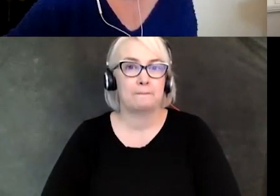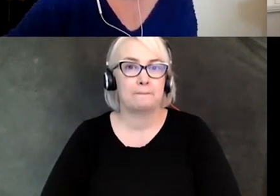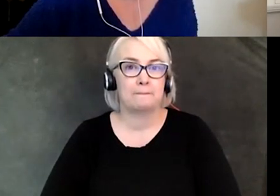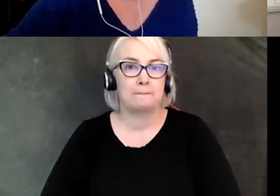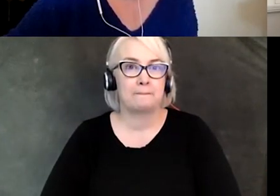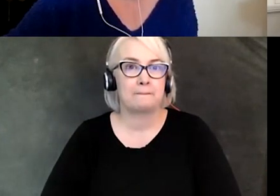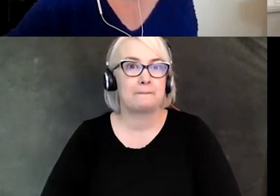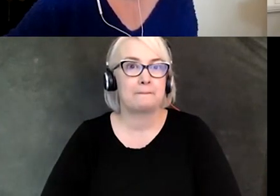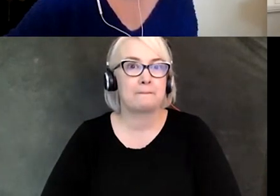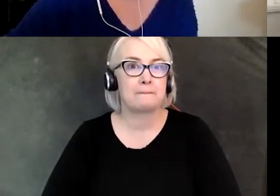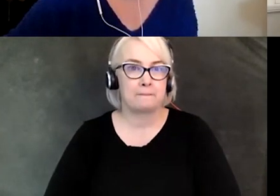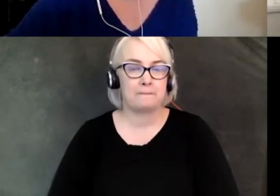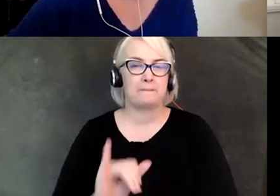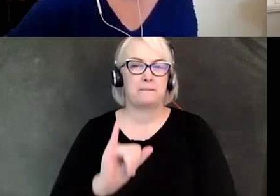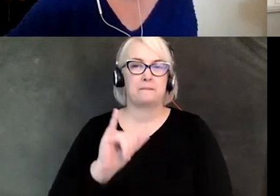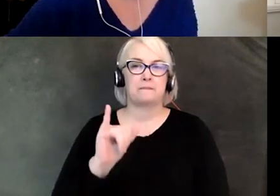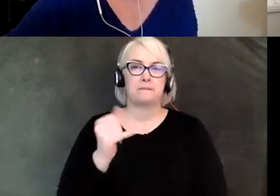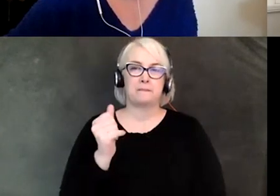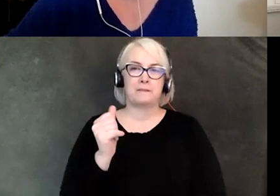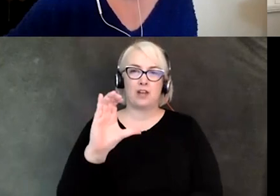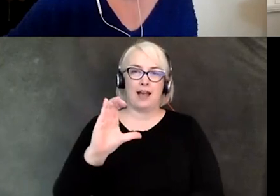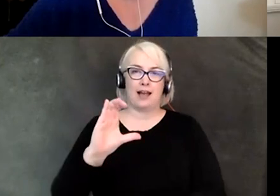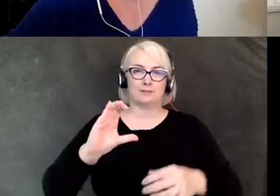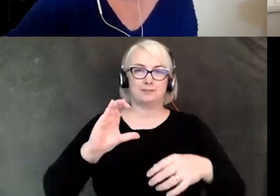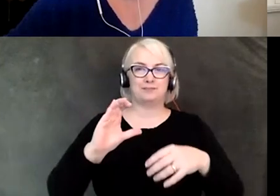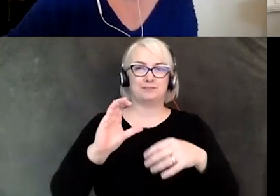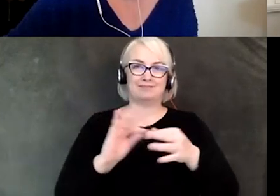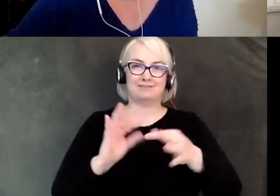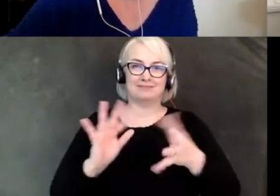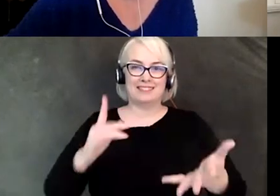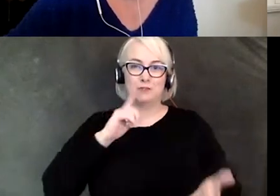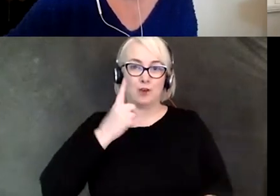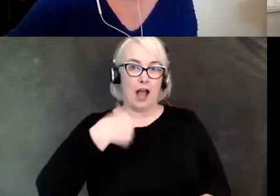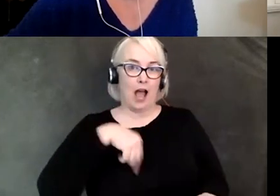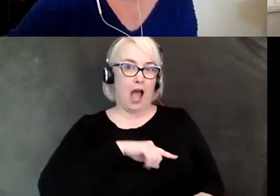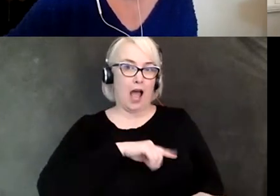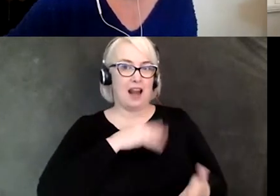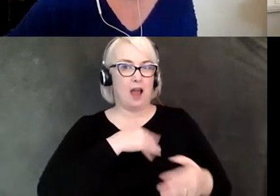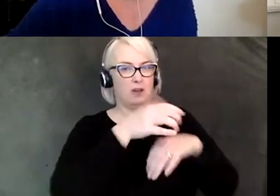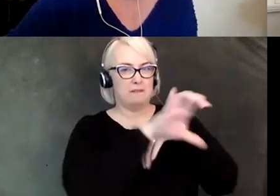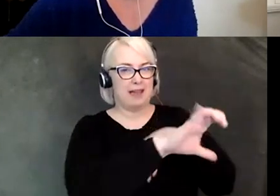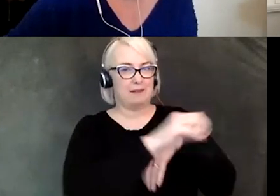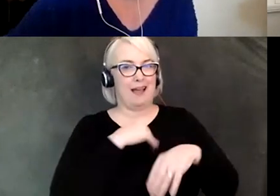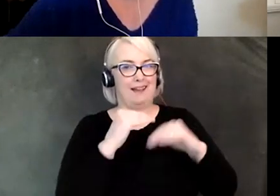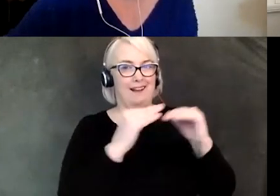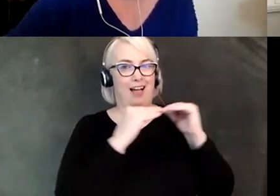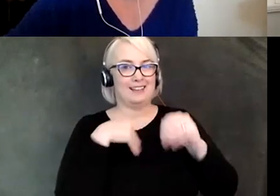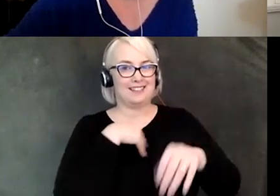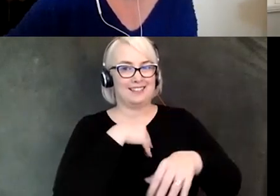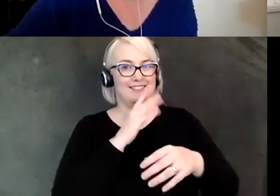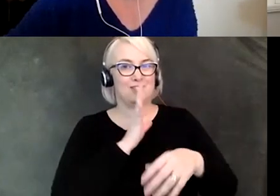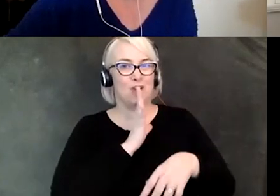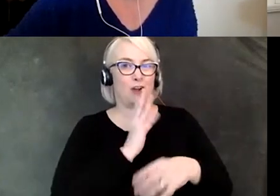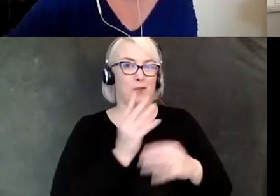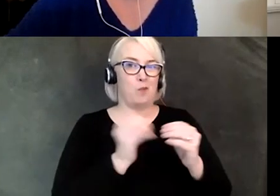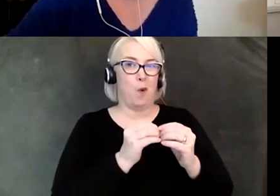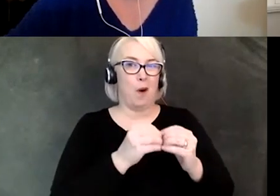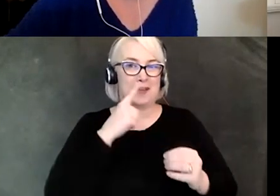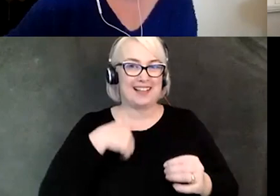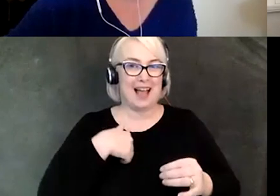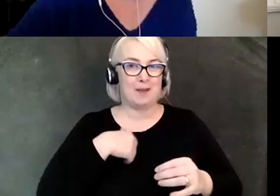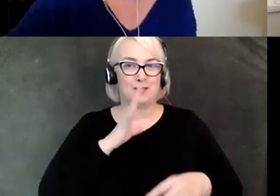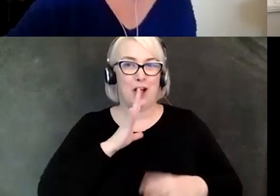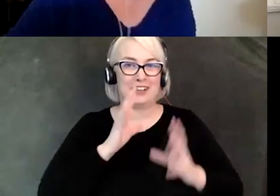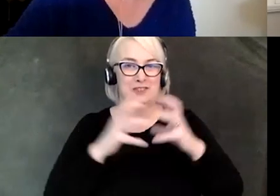I think for, I think for us, and I'm going to make my colleagues talk more because I'm talking too much, but I think that,